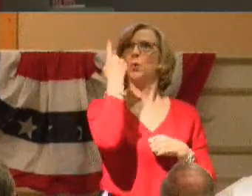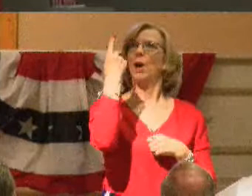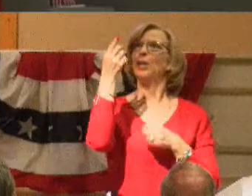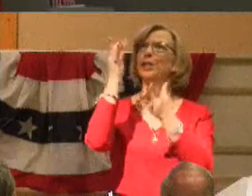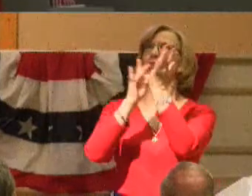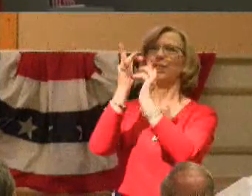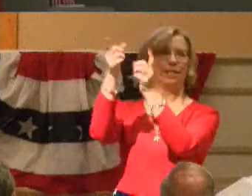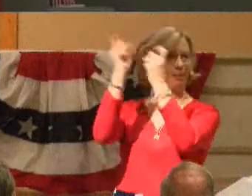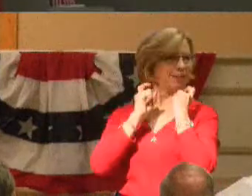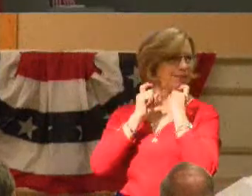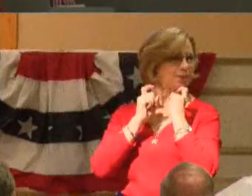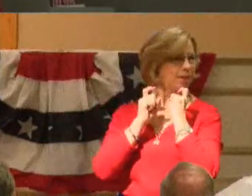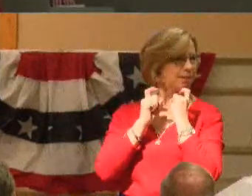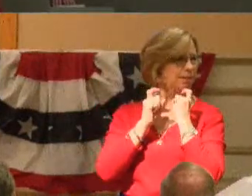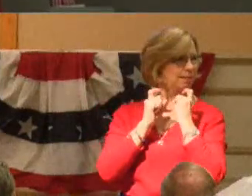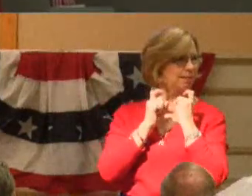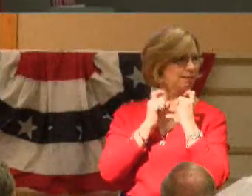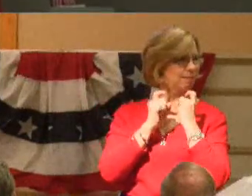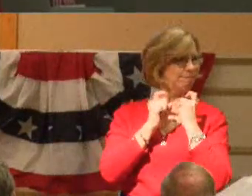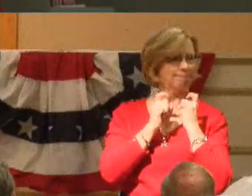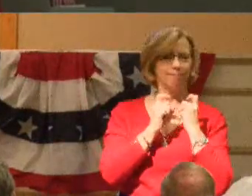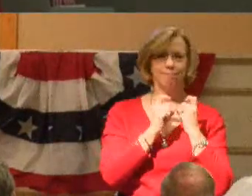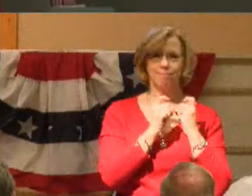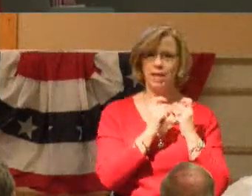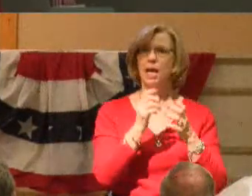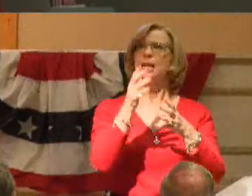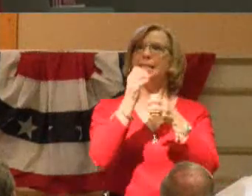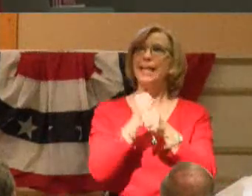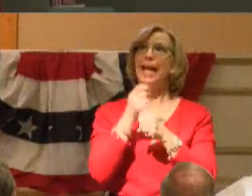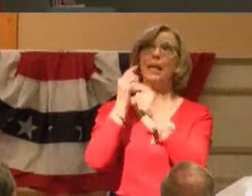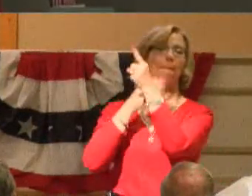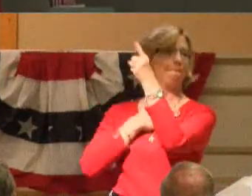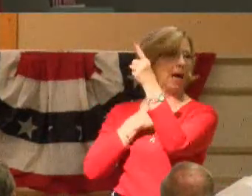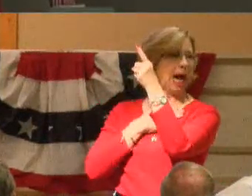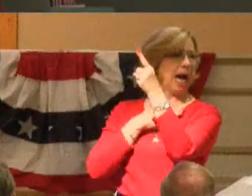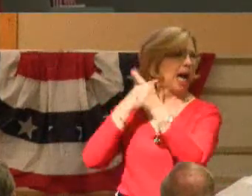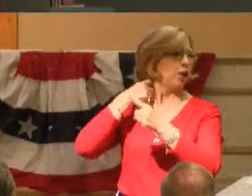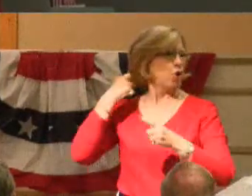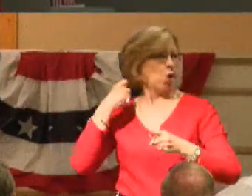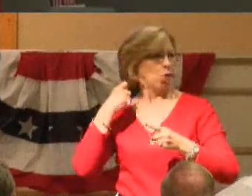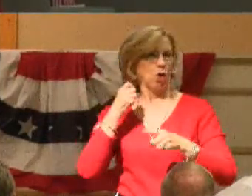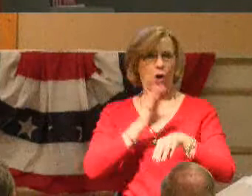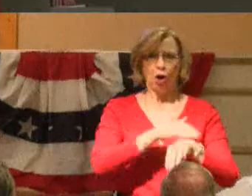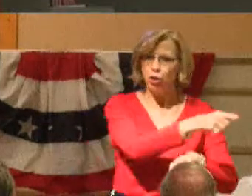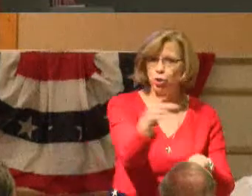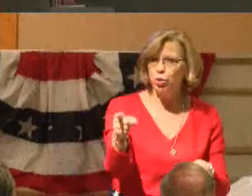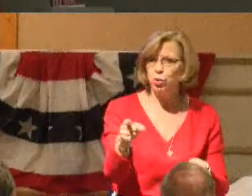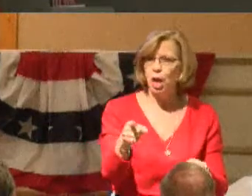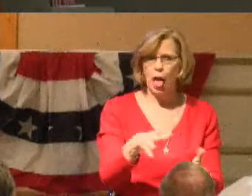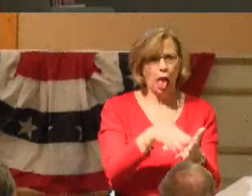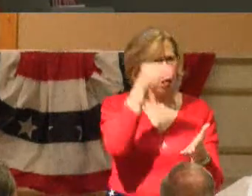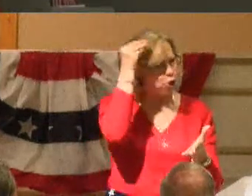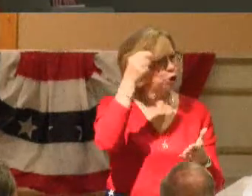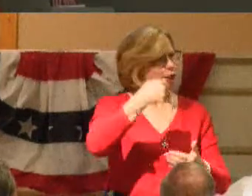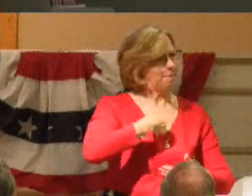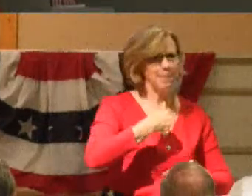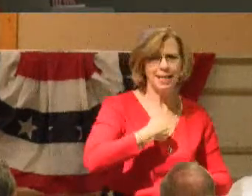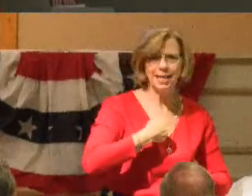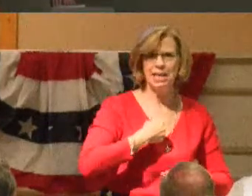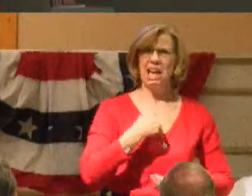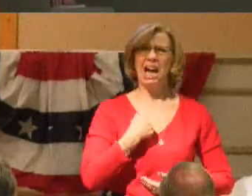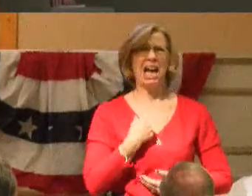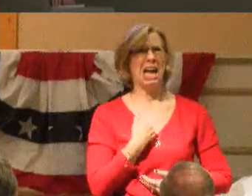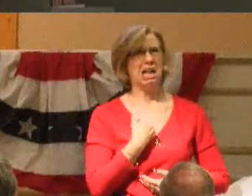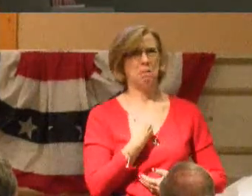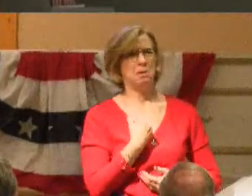about in Matthew 11, verse 29. Take my yoke upon you, Jesus said, and learn of me, for I am meek and